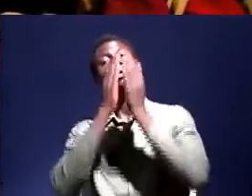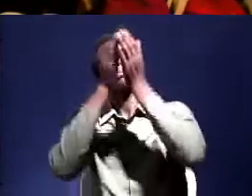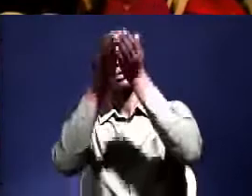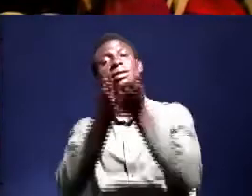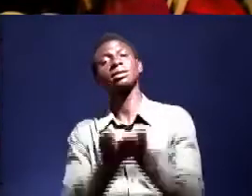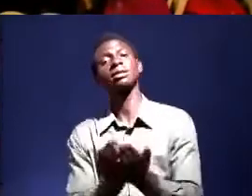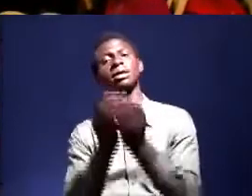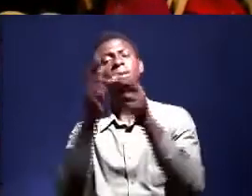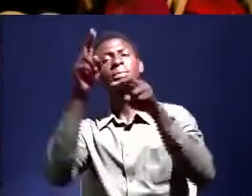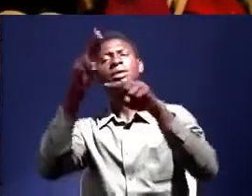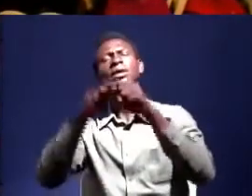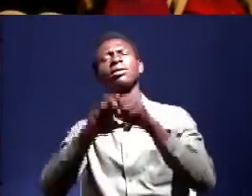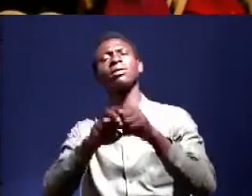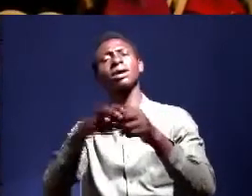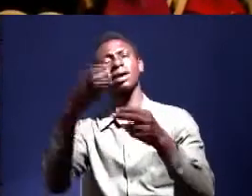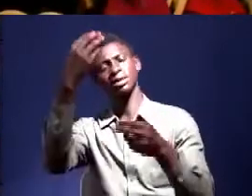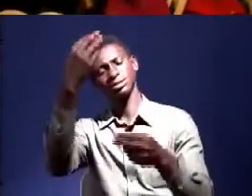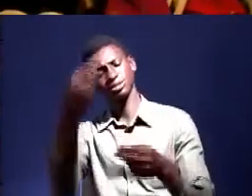under the ice in the Arctic